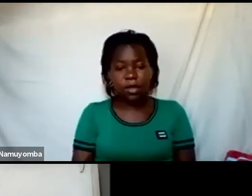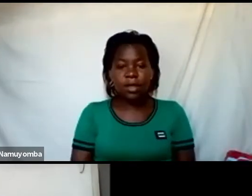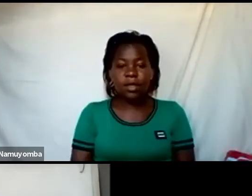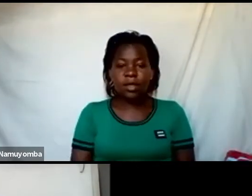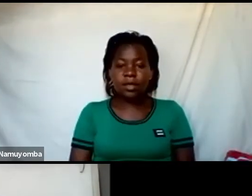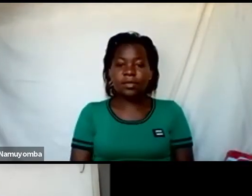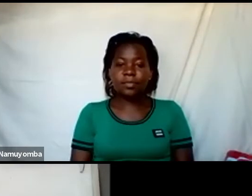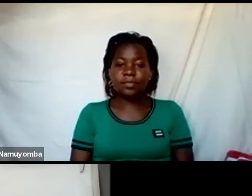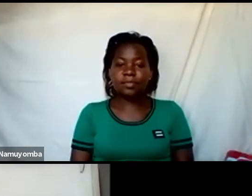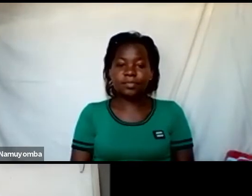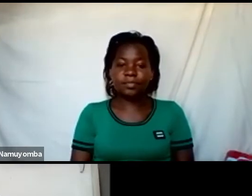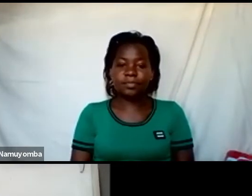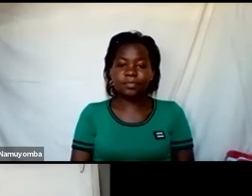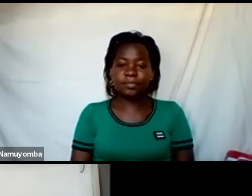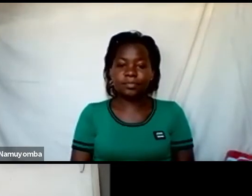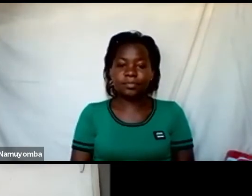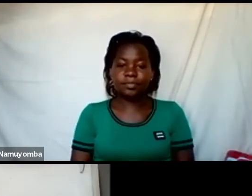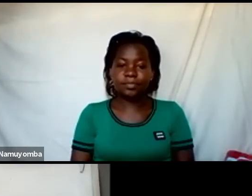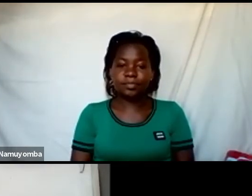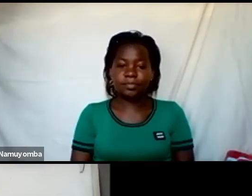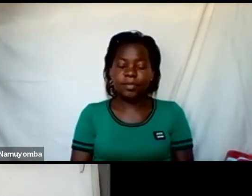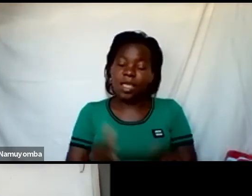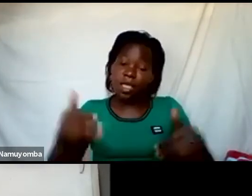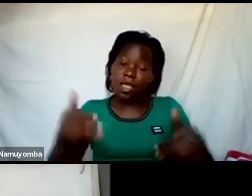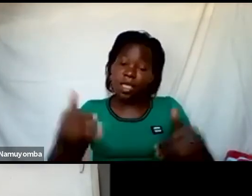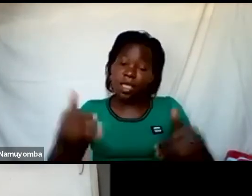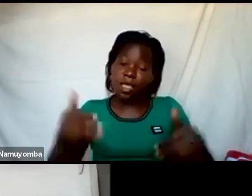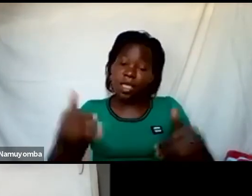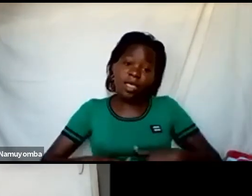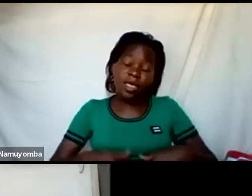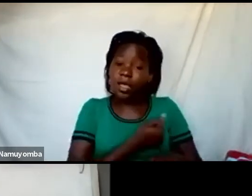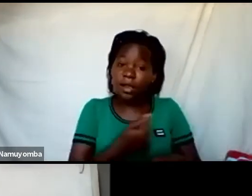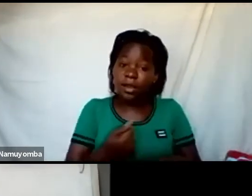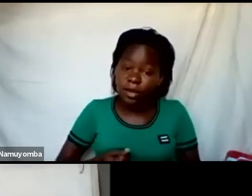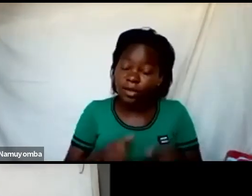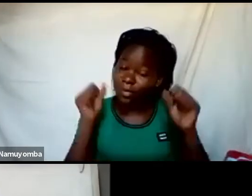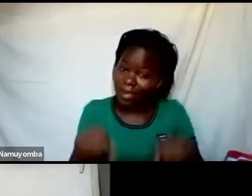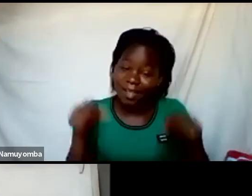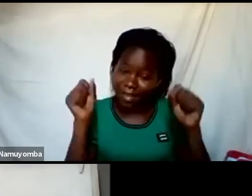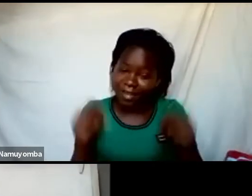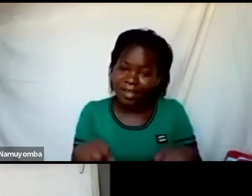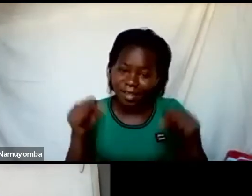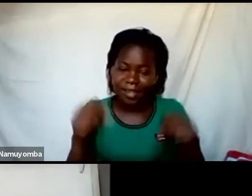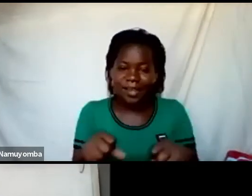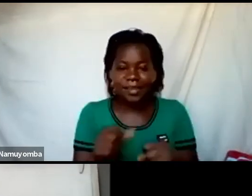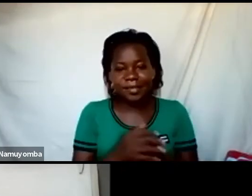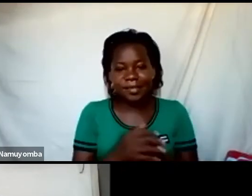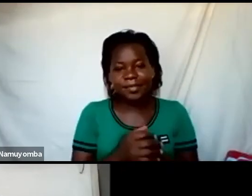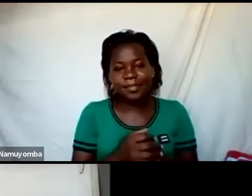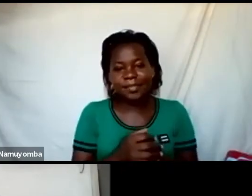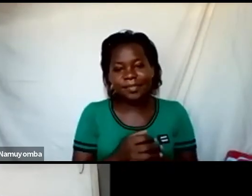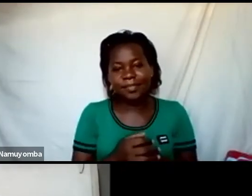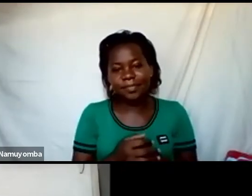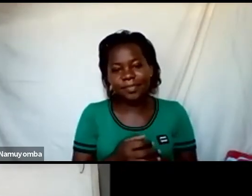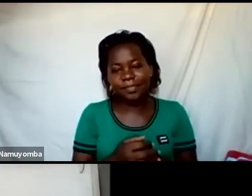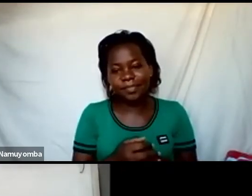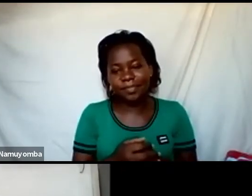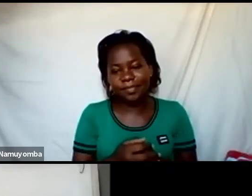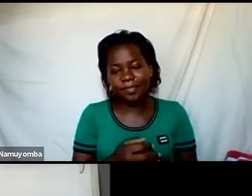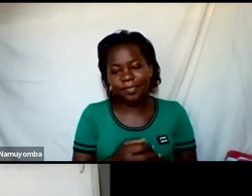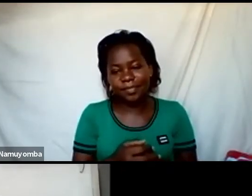young ladies, yes, you can. Absolutely, you can. And they are really doing brilliantly out there. We want you to join